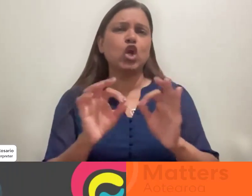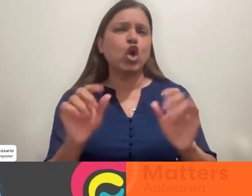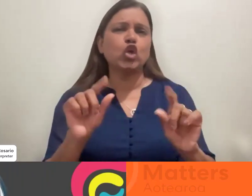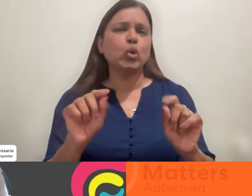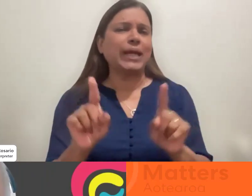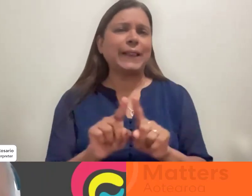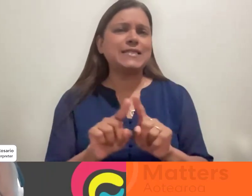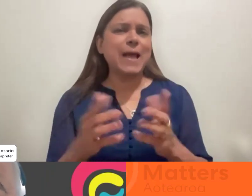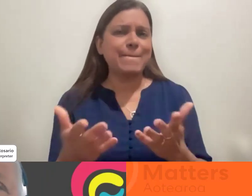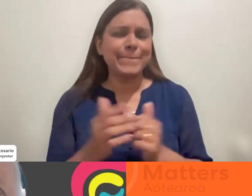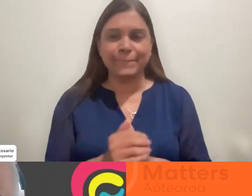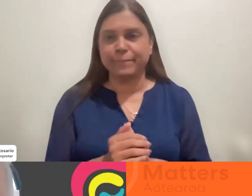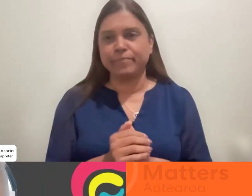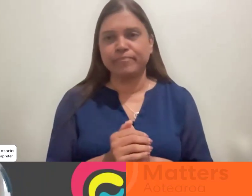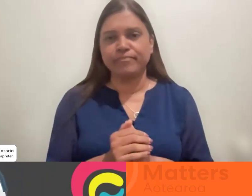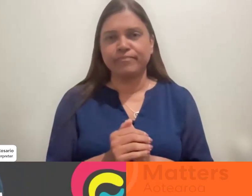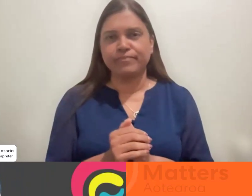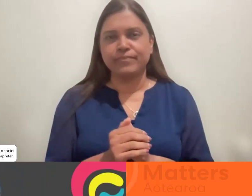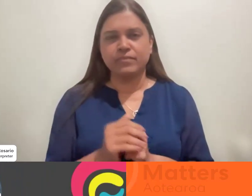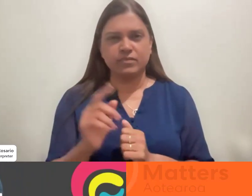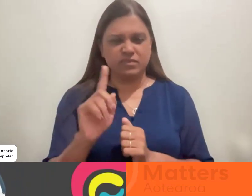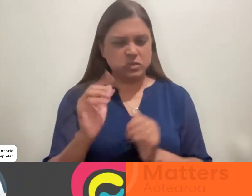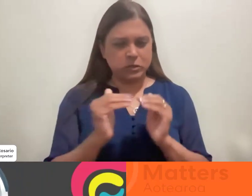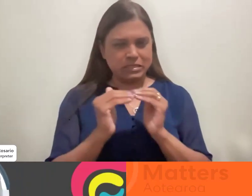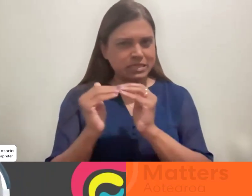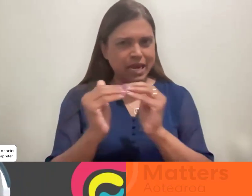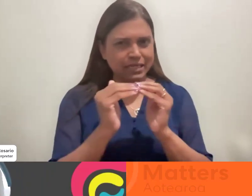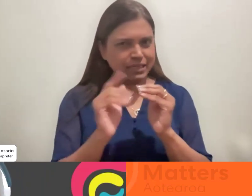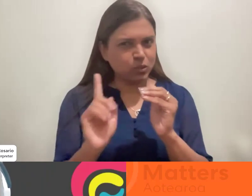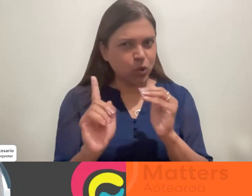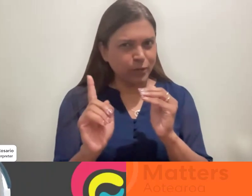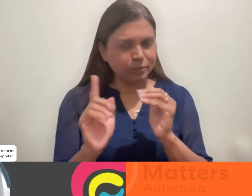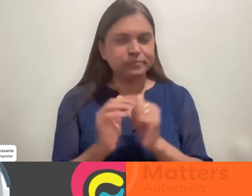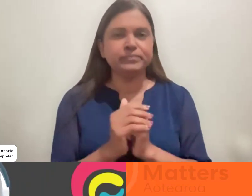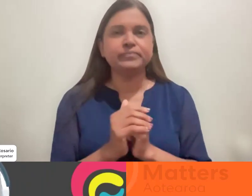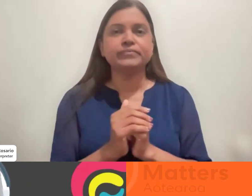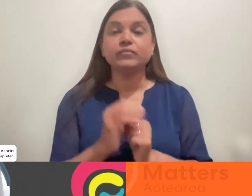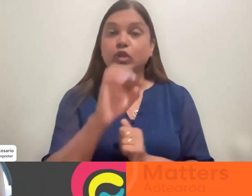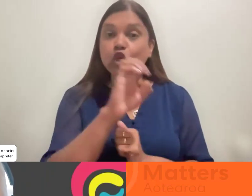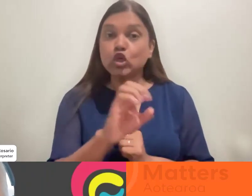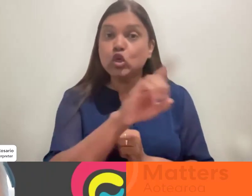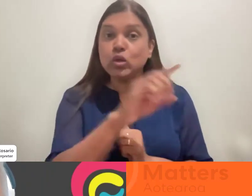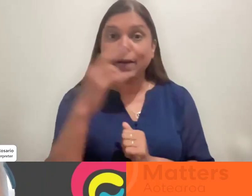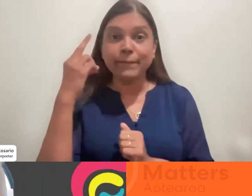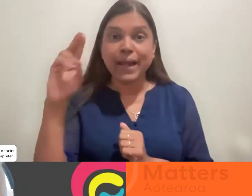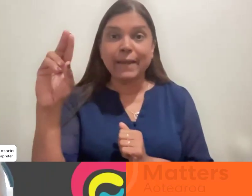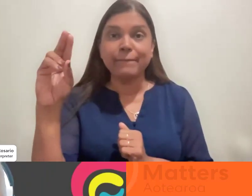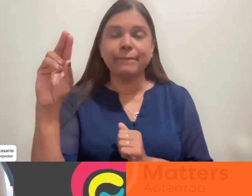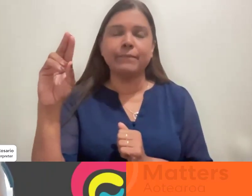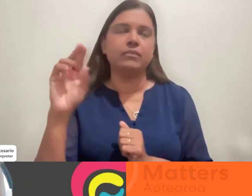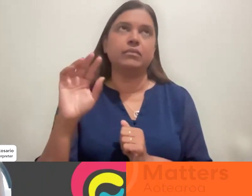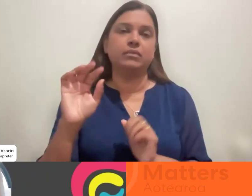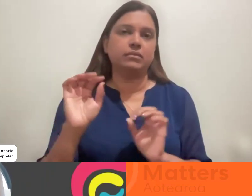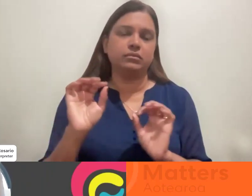So what is this standard I'm talking about? In Europe, it's known as, it's got the gloriously exciting